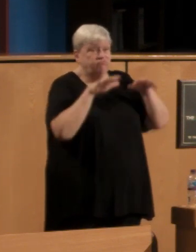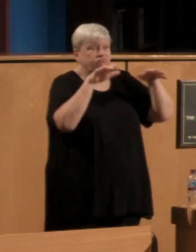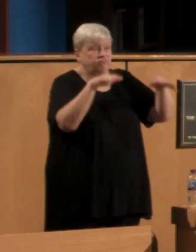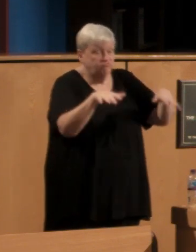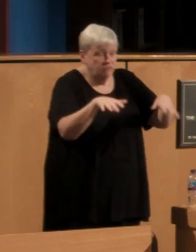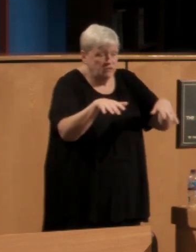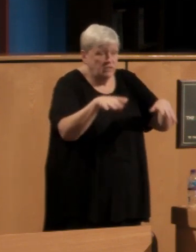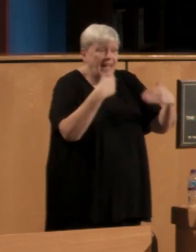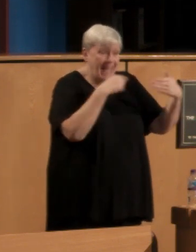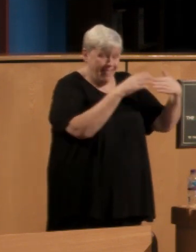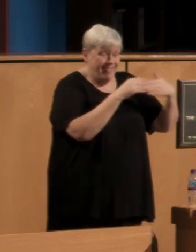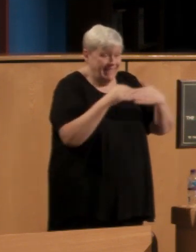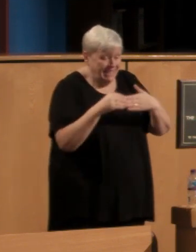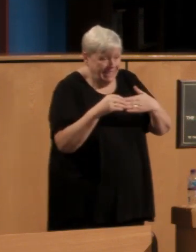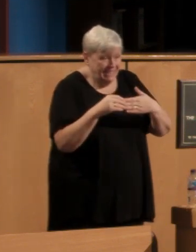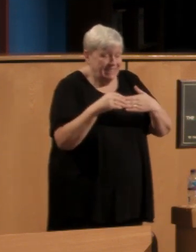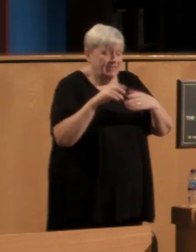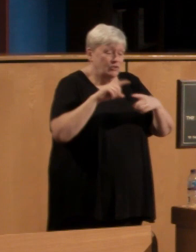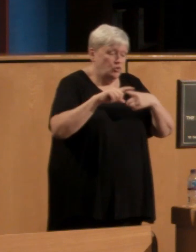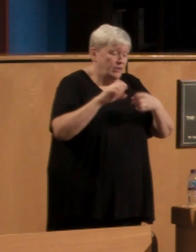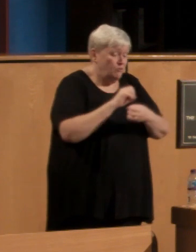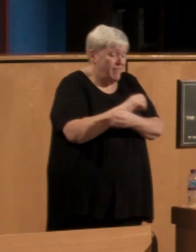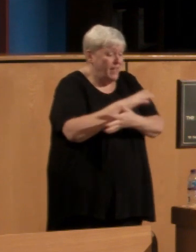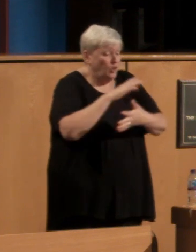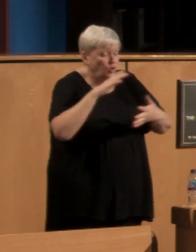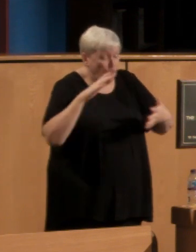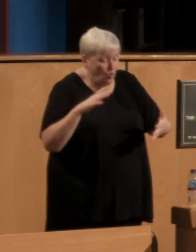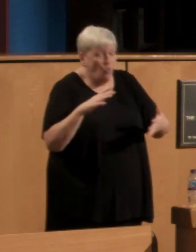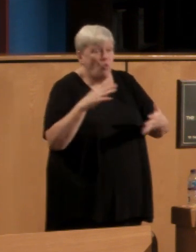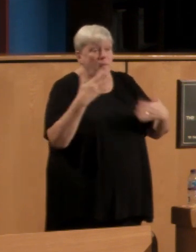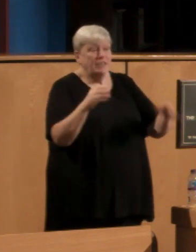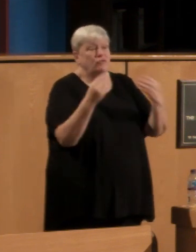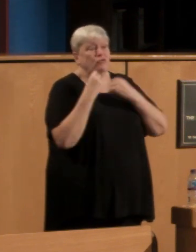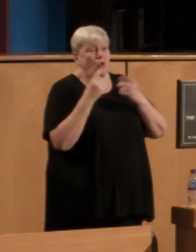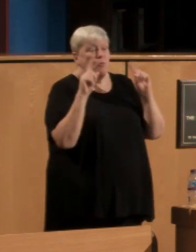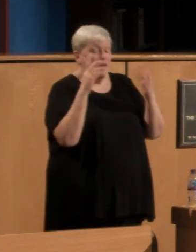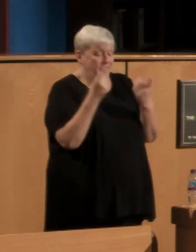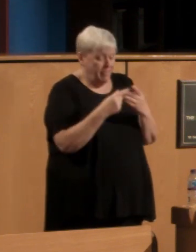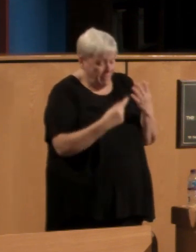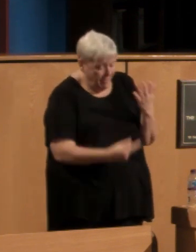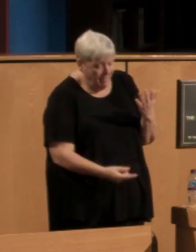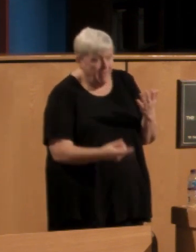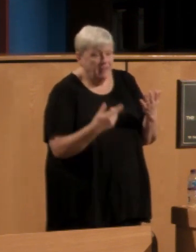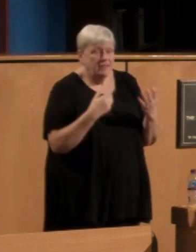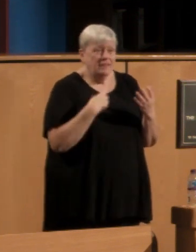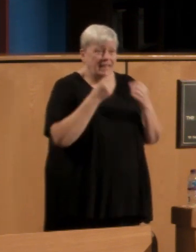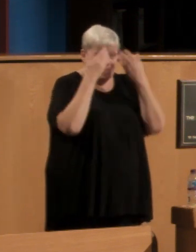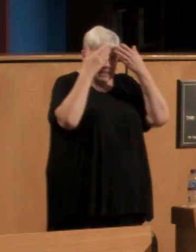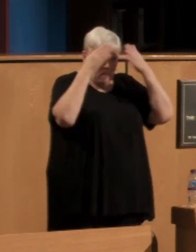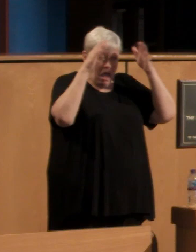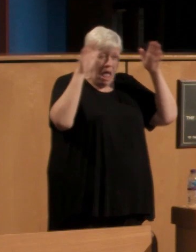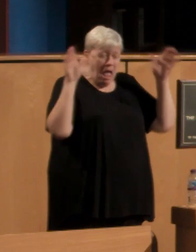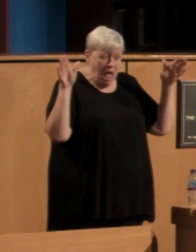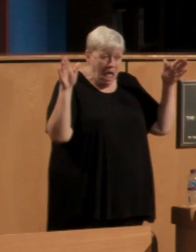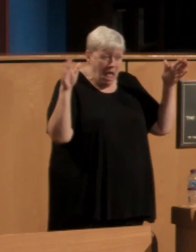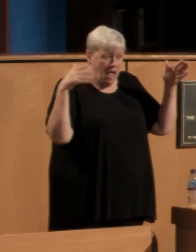and trying to let that go and trying to disrupt my own thinking into what is allowed and what is the box. And even if you